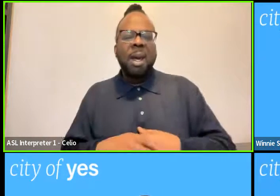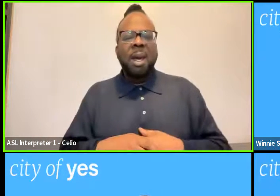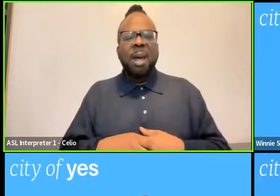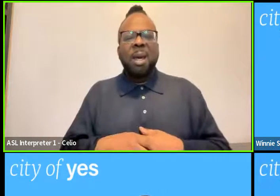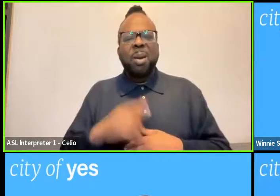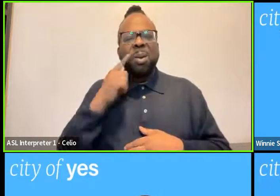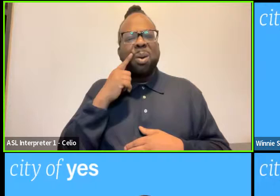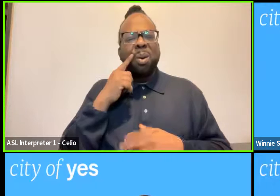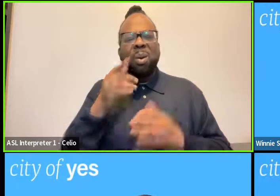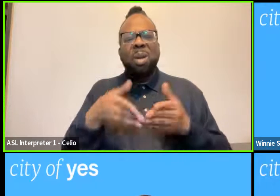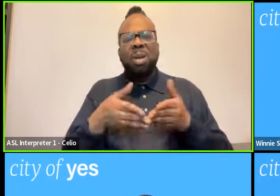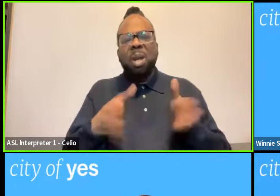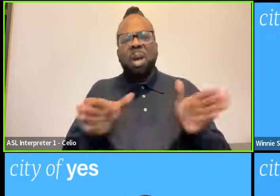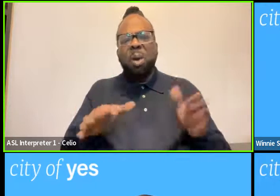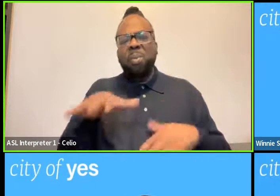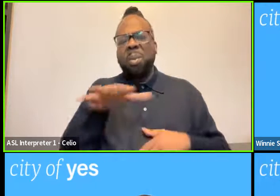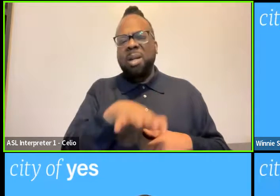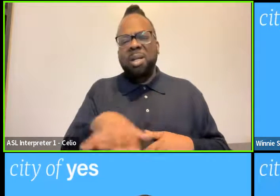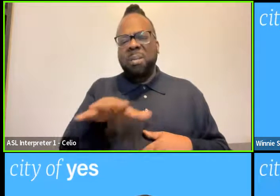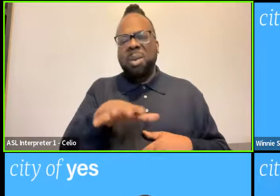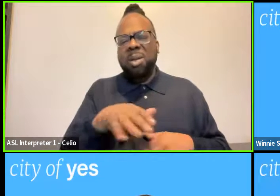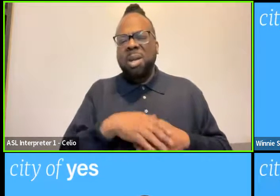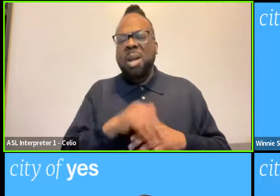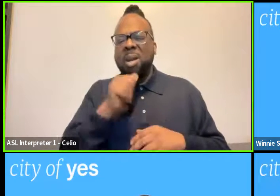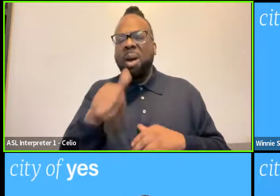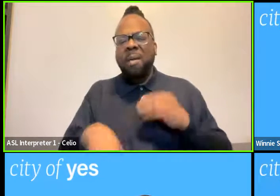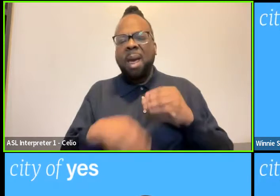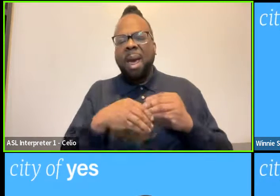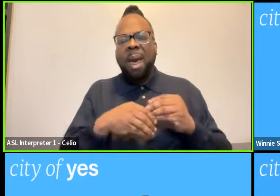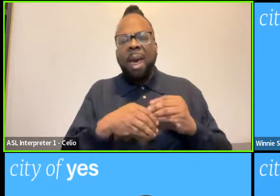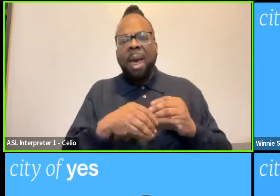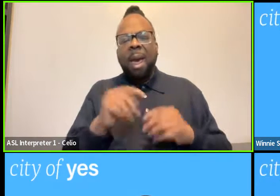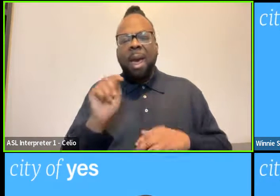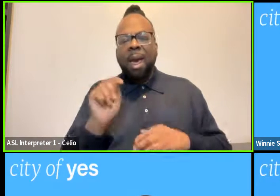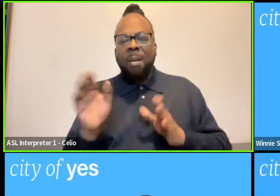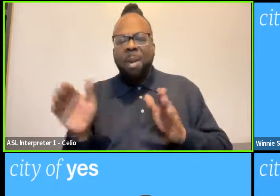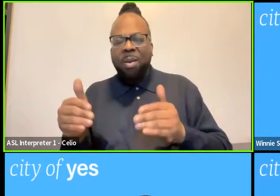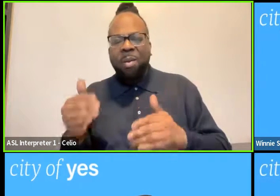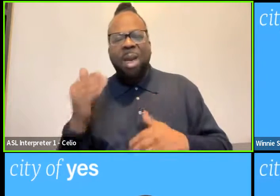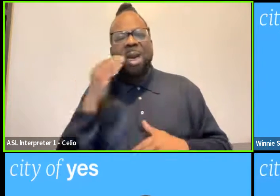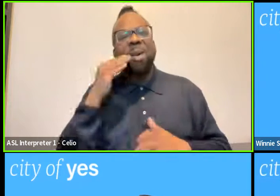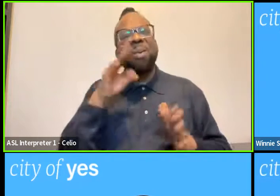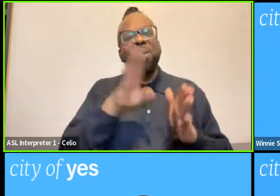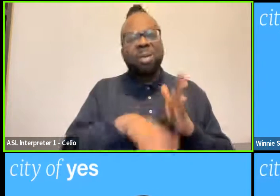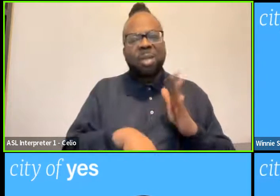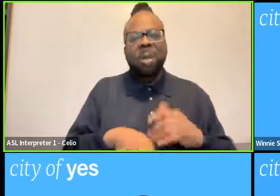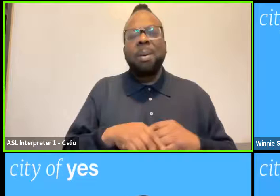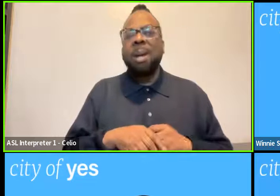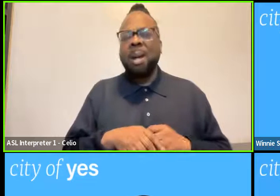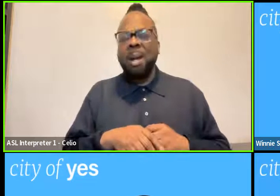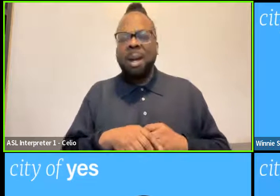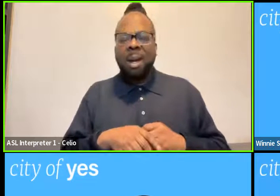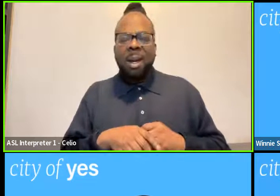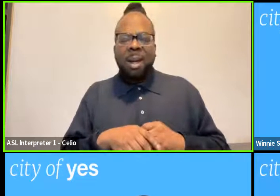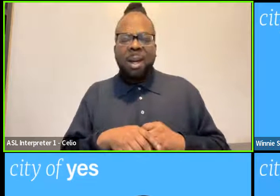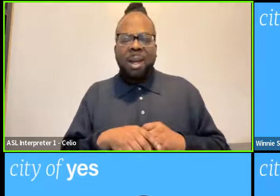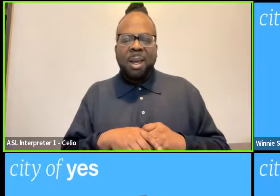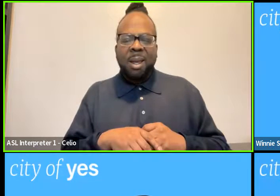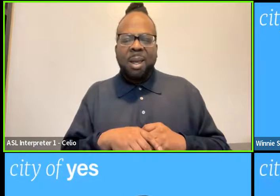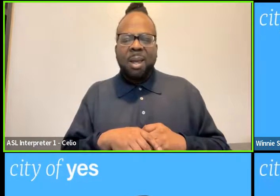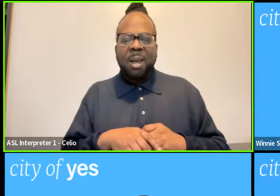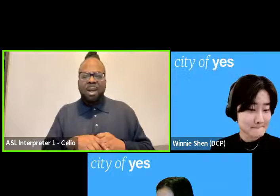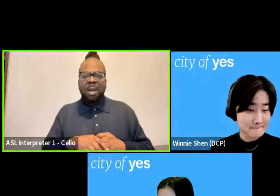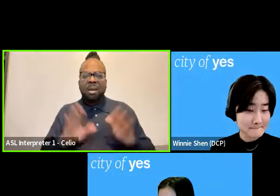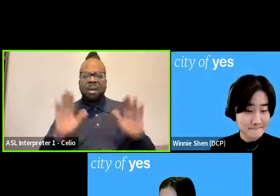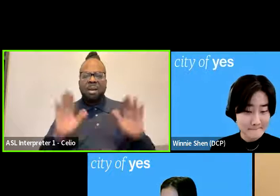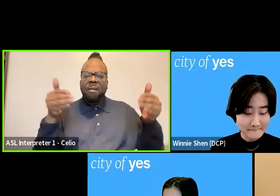space and not having to put in kitchens and bathrooms, etc. It should be relatively cheap. And again, the focus